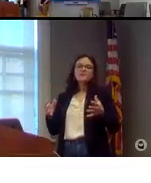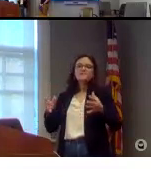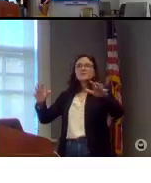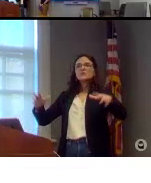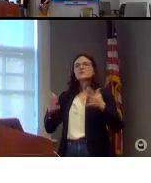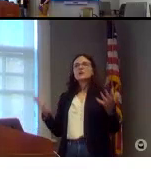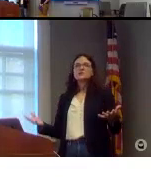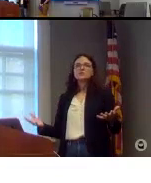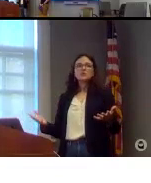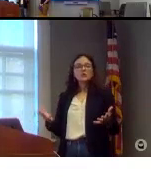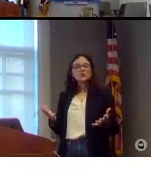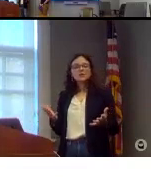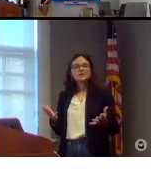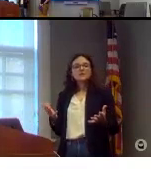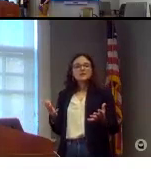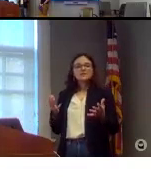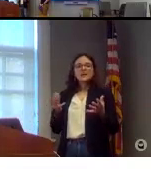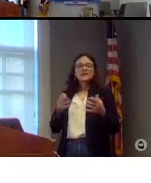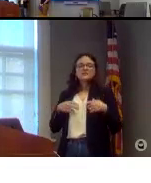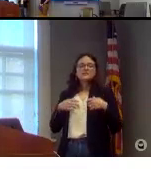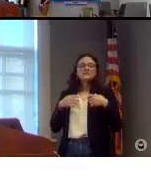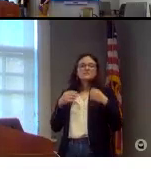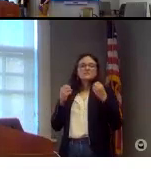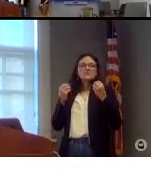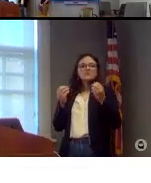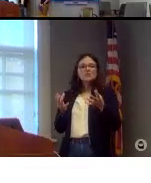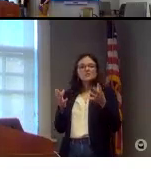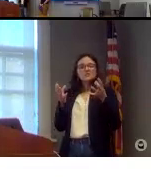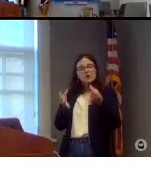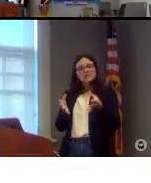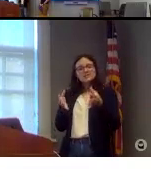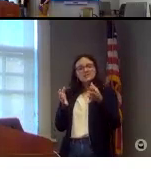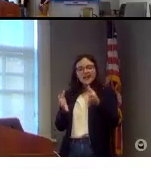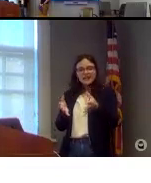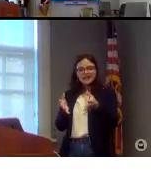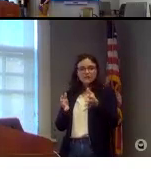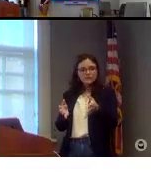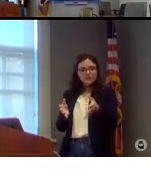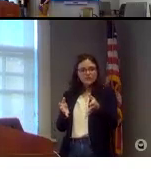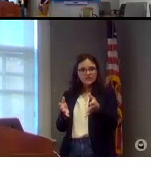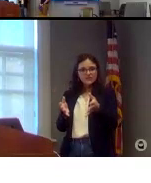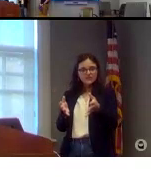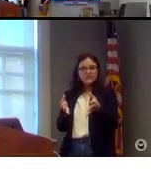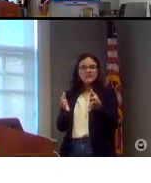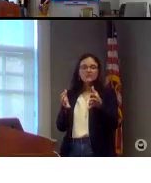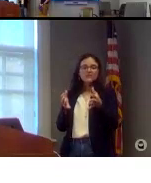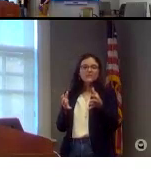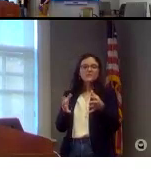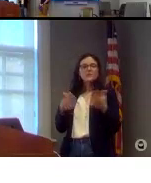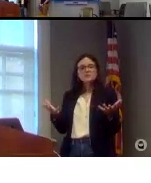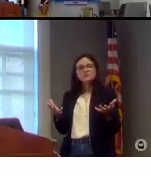from a sociological argument that the destruction and targeted attacking of cultural